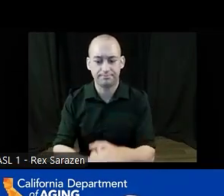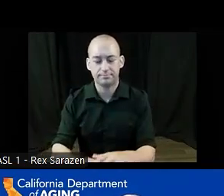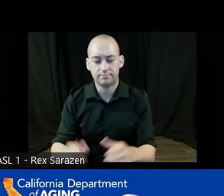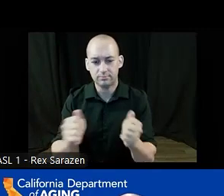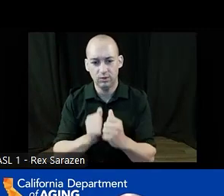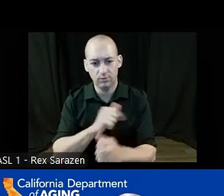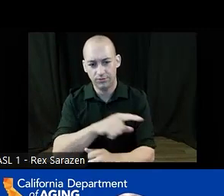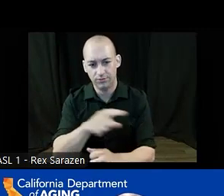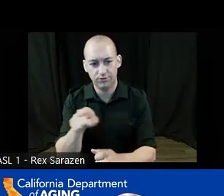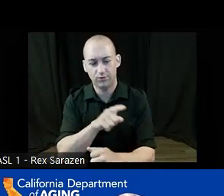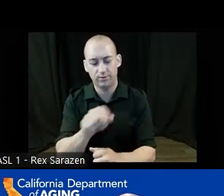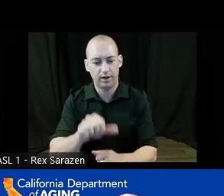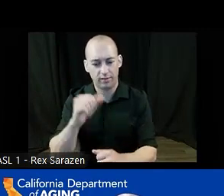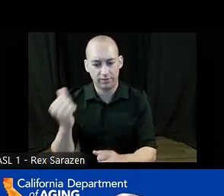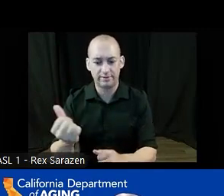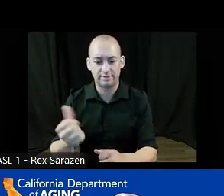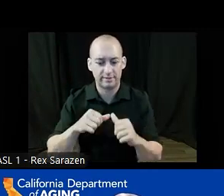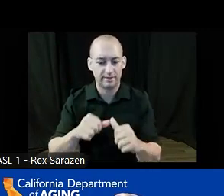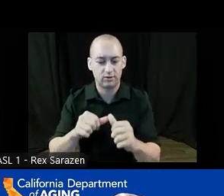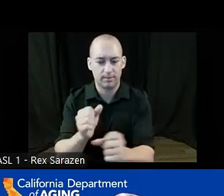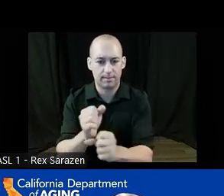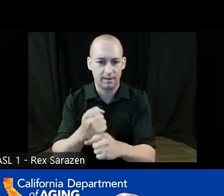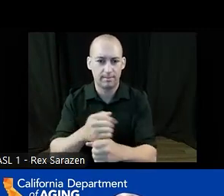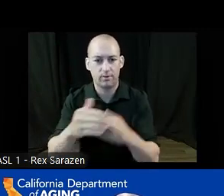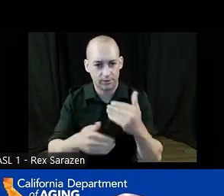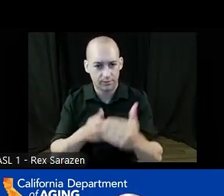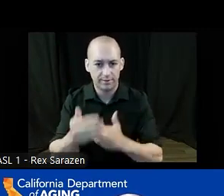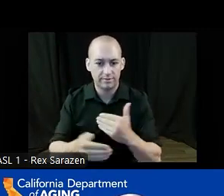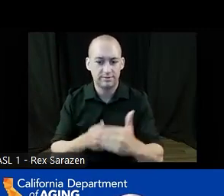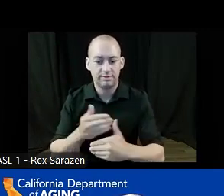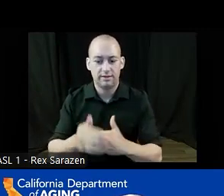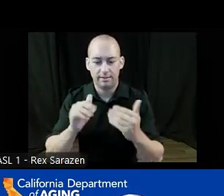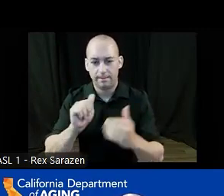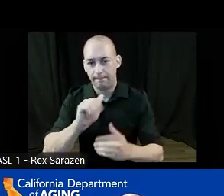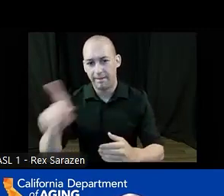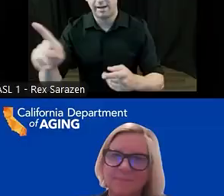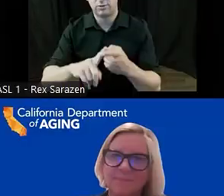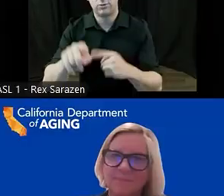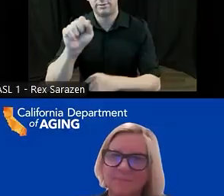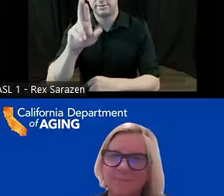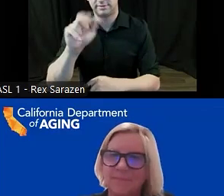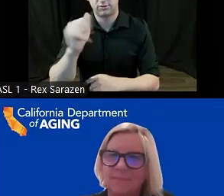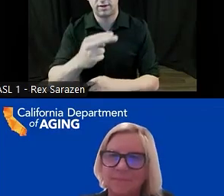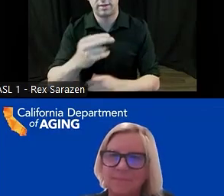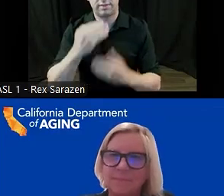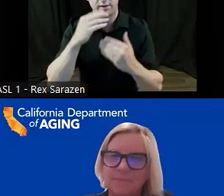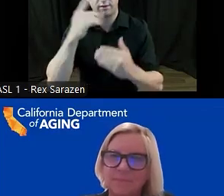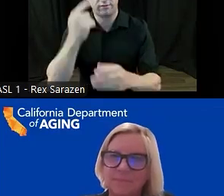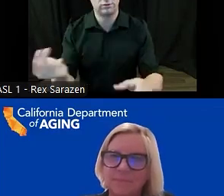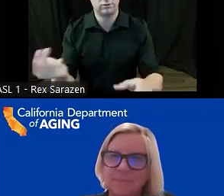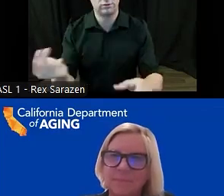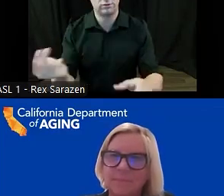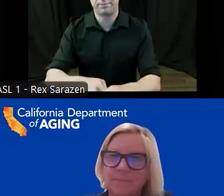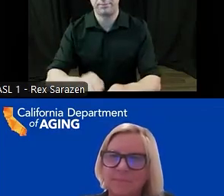move forward and make continued progress. Back to Sarah, and thank you for joining. Terrific. Thank you so much,